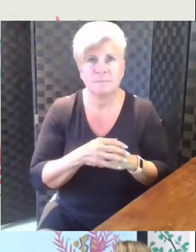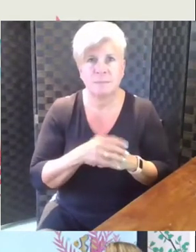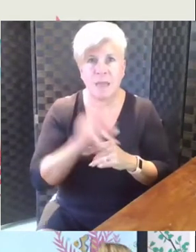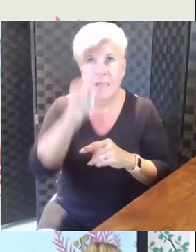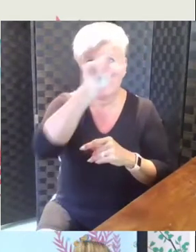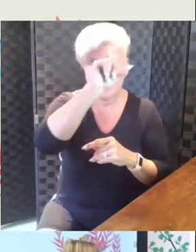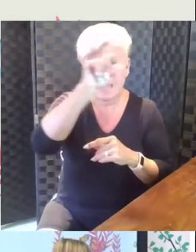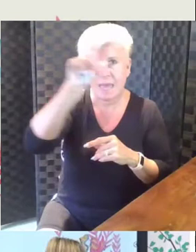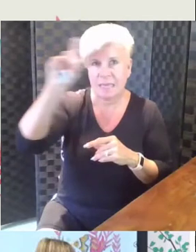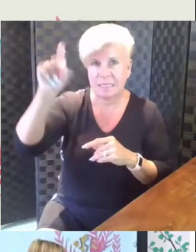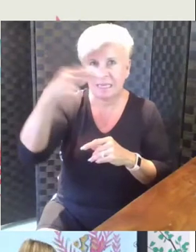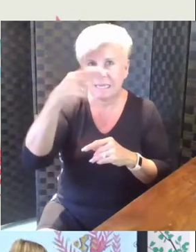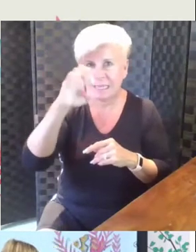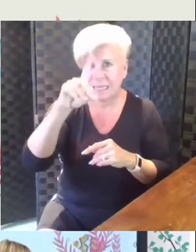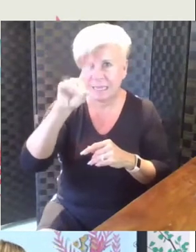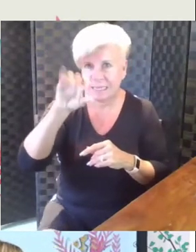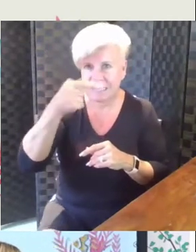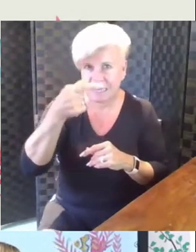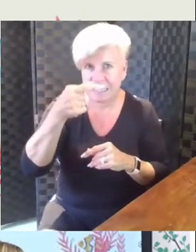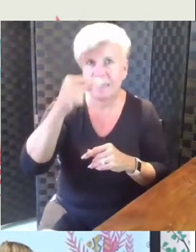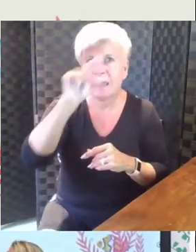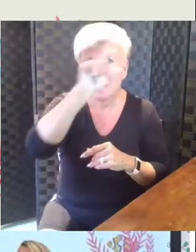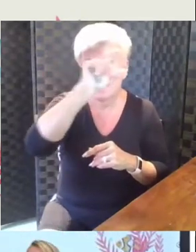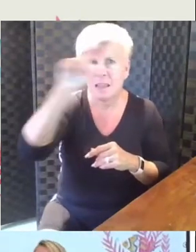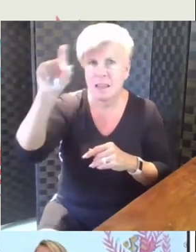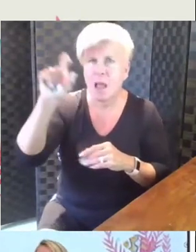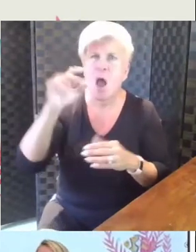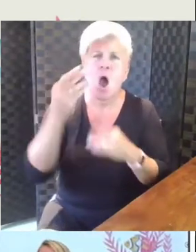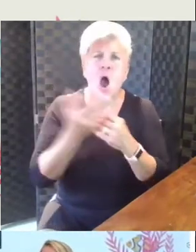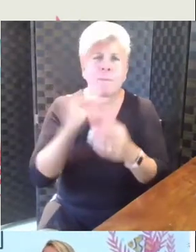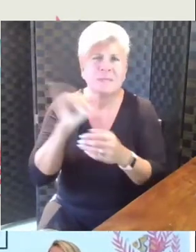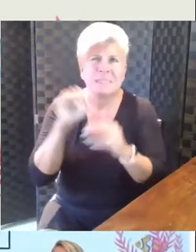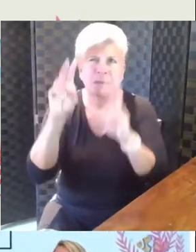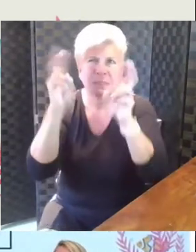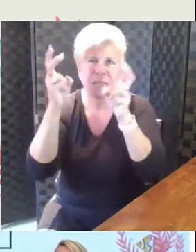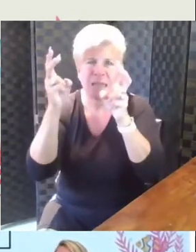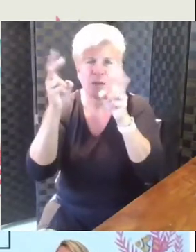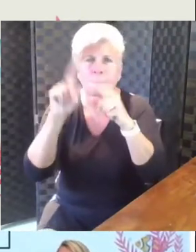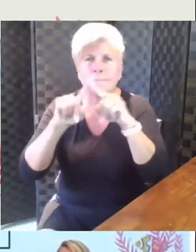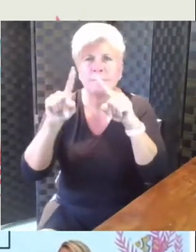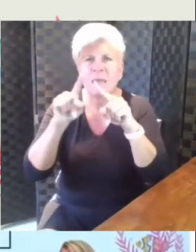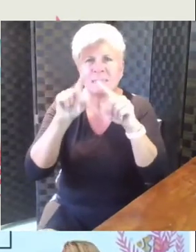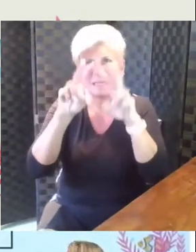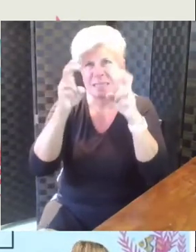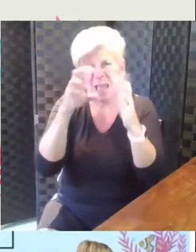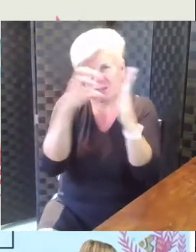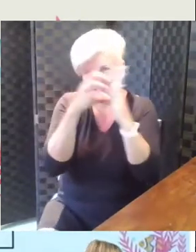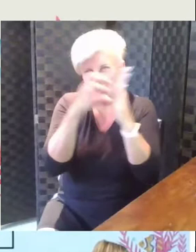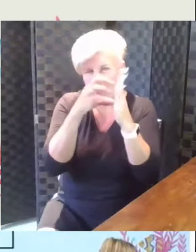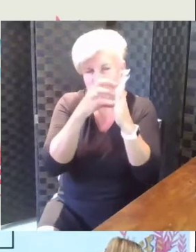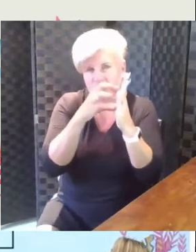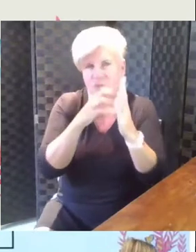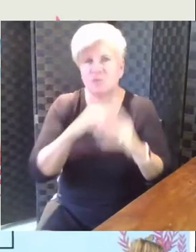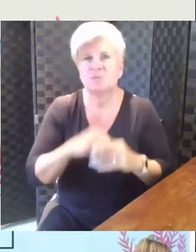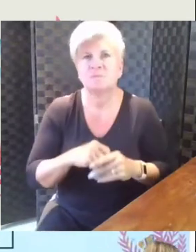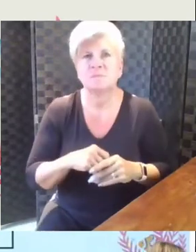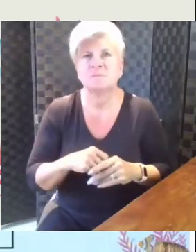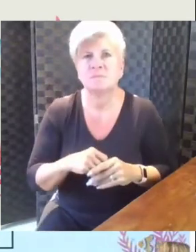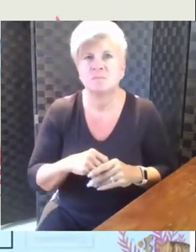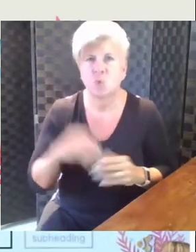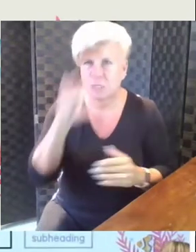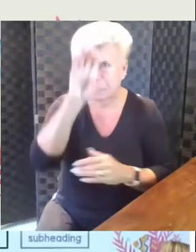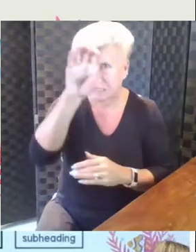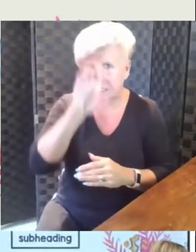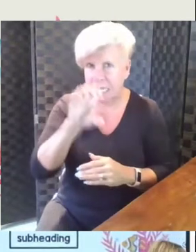We also notice headings. Headings are like a title, but it's usually like the title of maybe a chapter or something like that. and